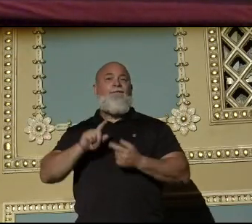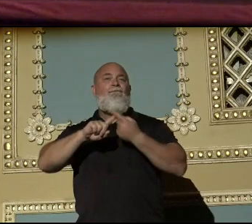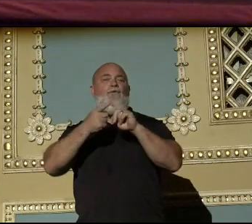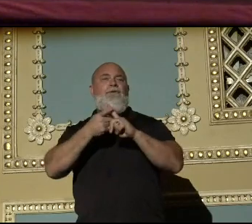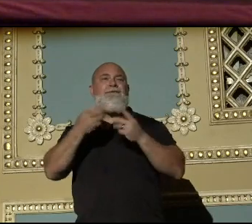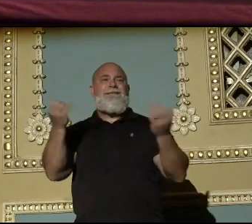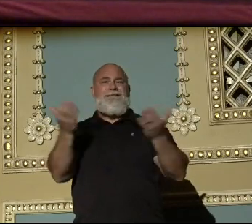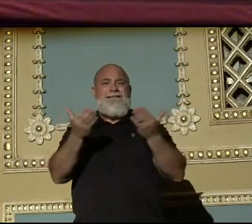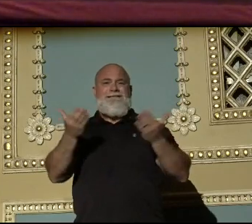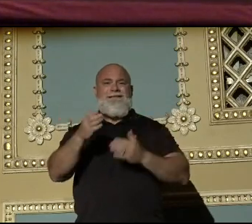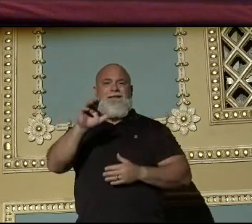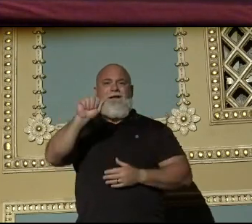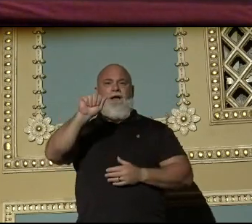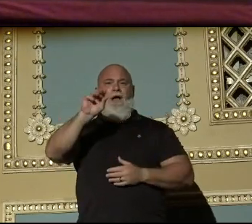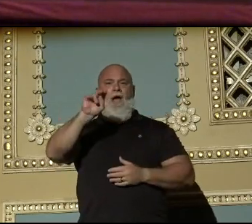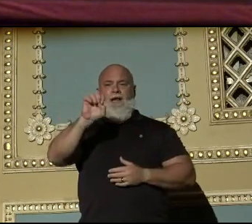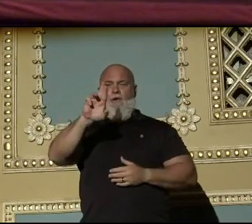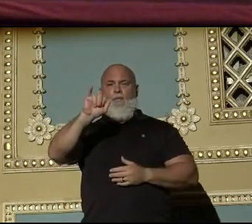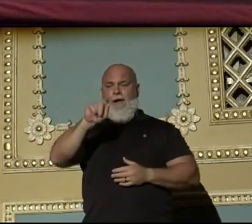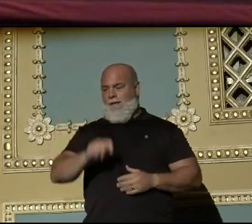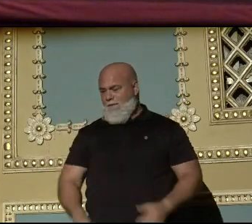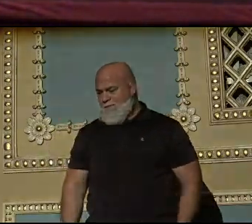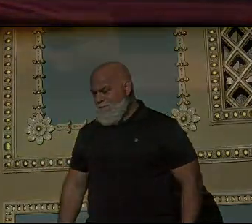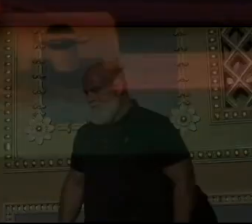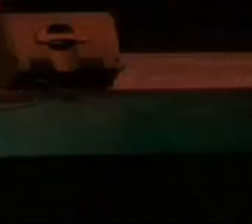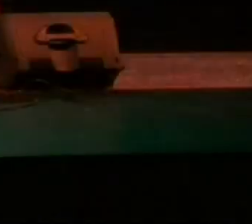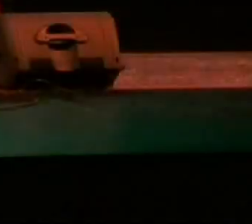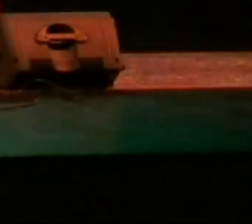Friends, here is Ani Ray.